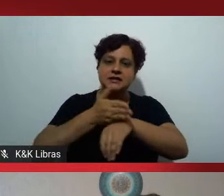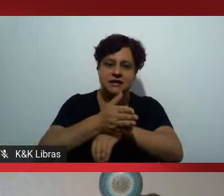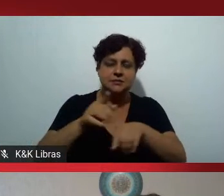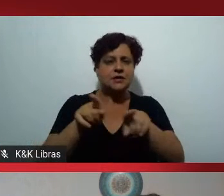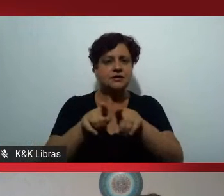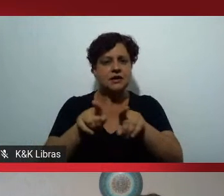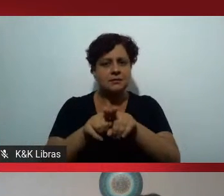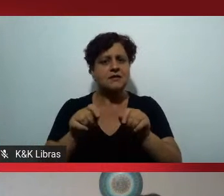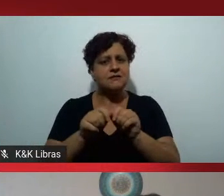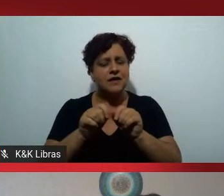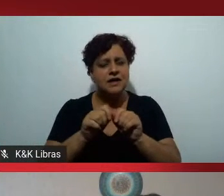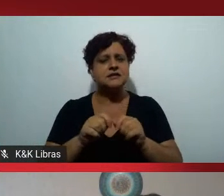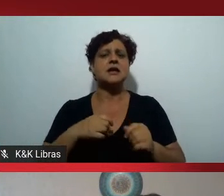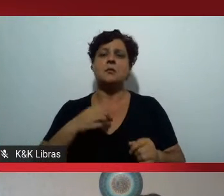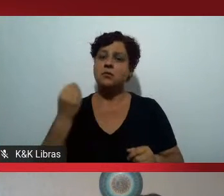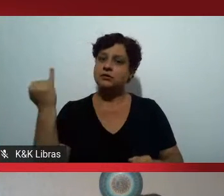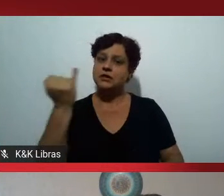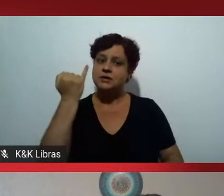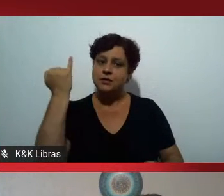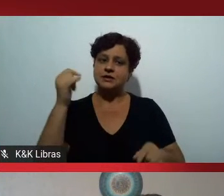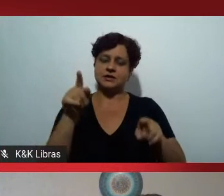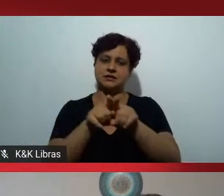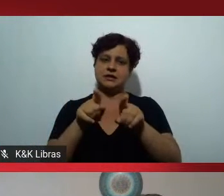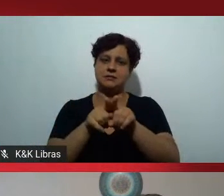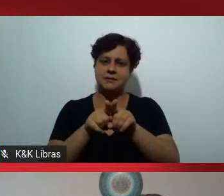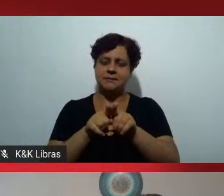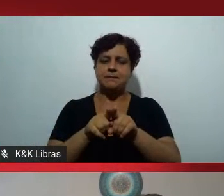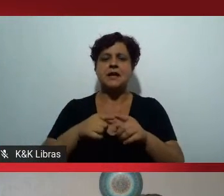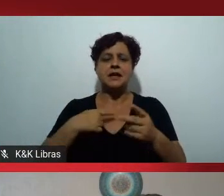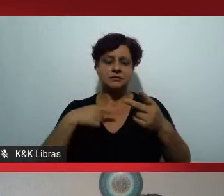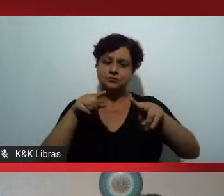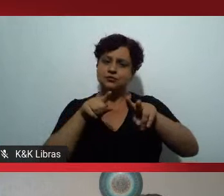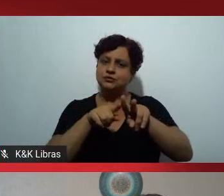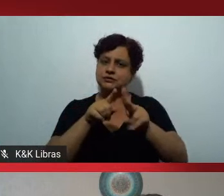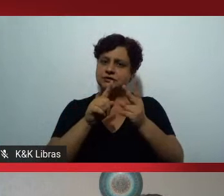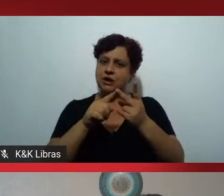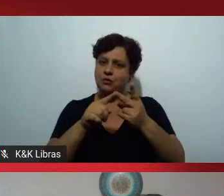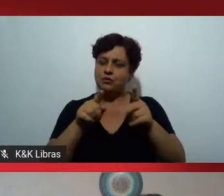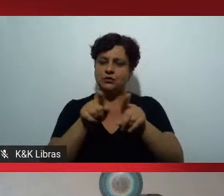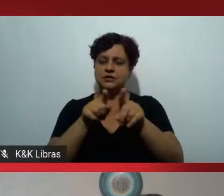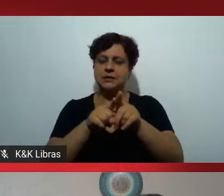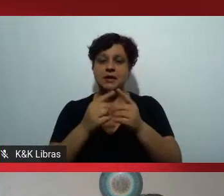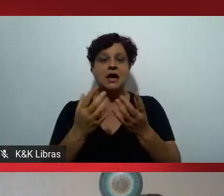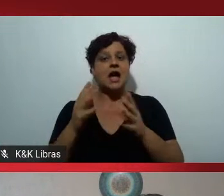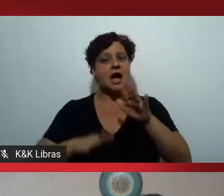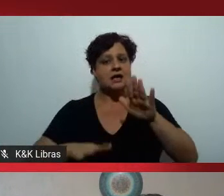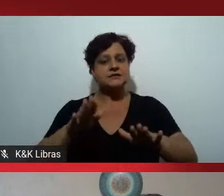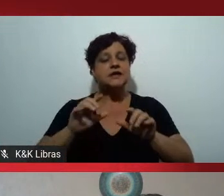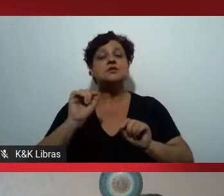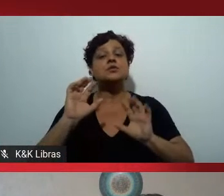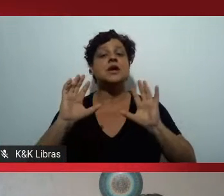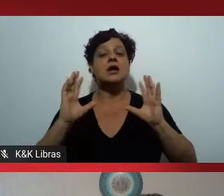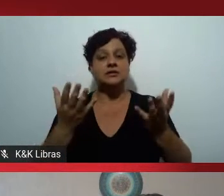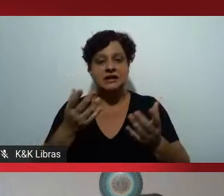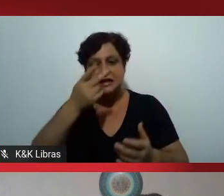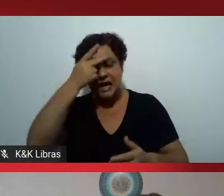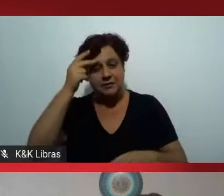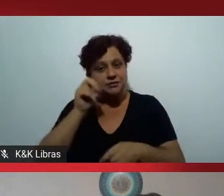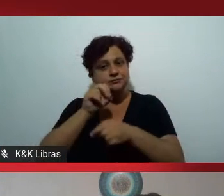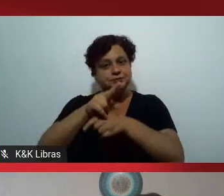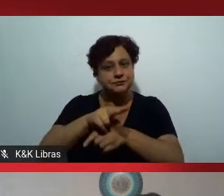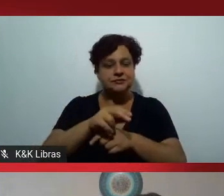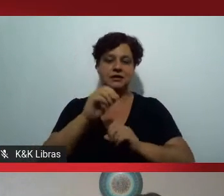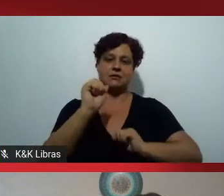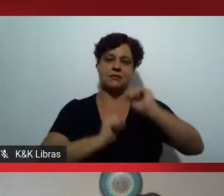second factor is oftentimes when individuals enter an organization, they might be the first, they might be the